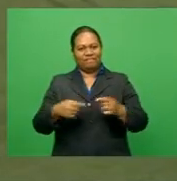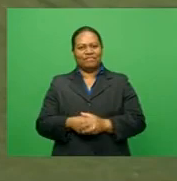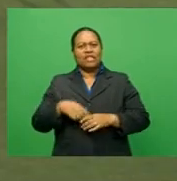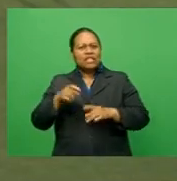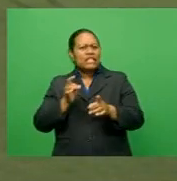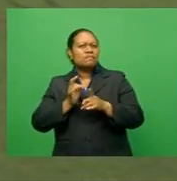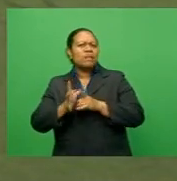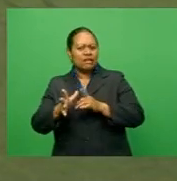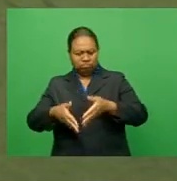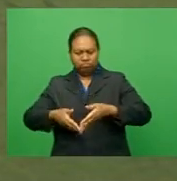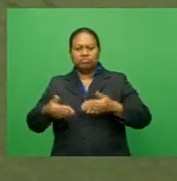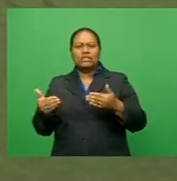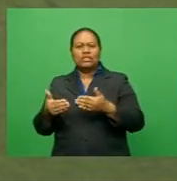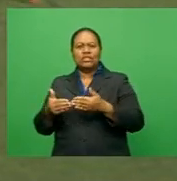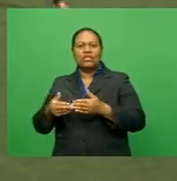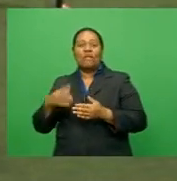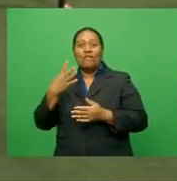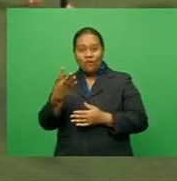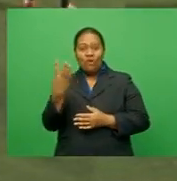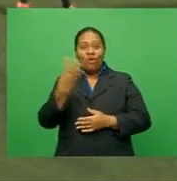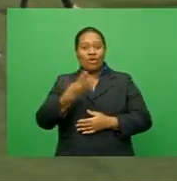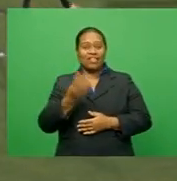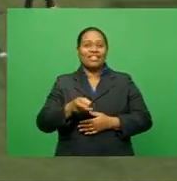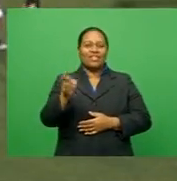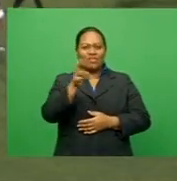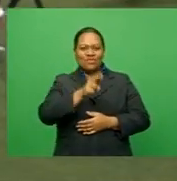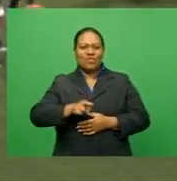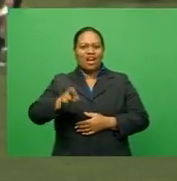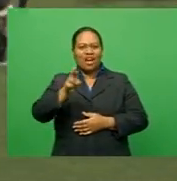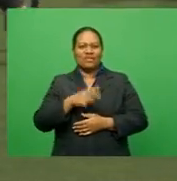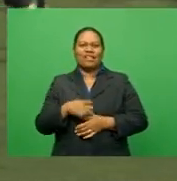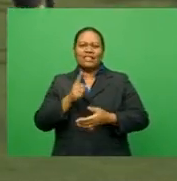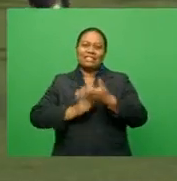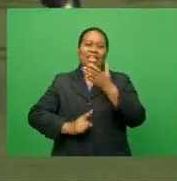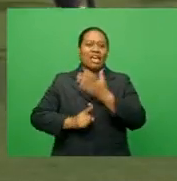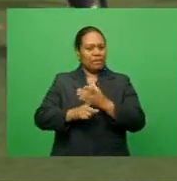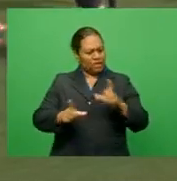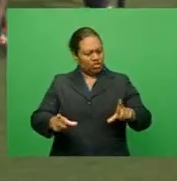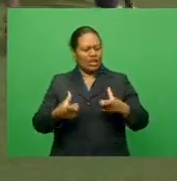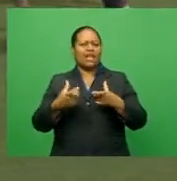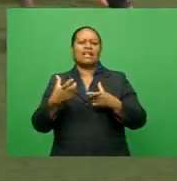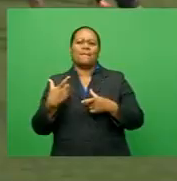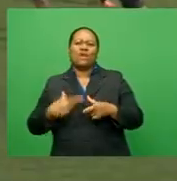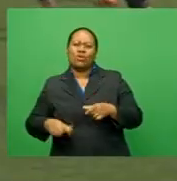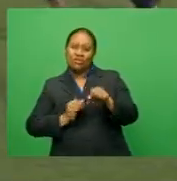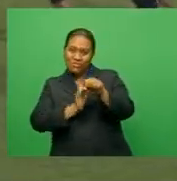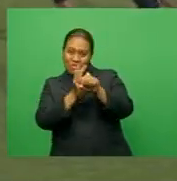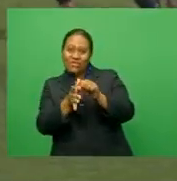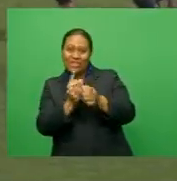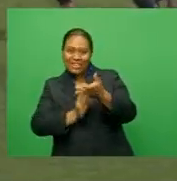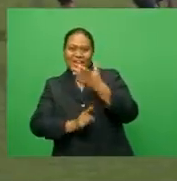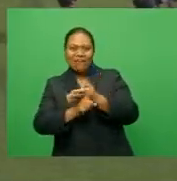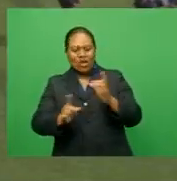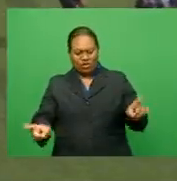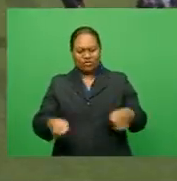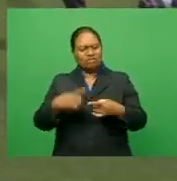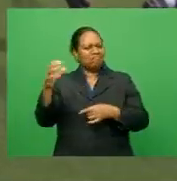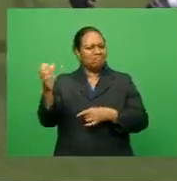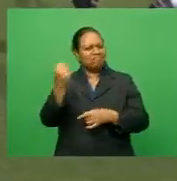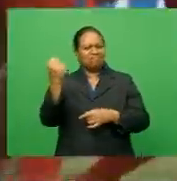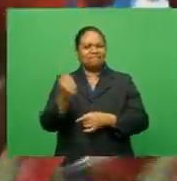with the introduction of the 14 rounds of home and away games, and despite the challenges brought by the pandemic, the competition was